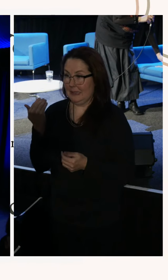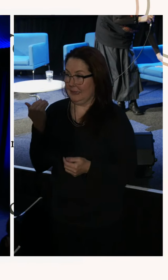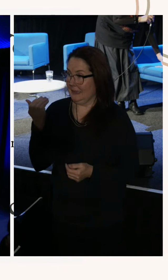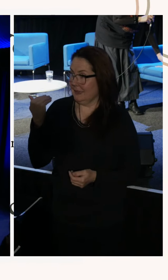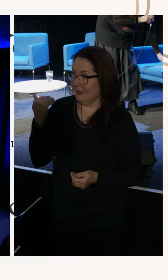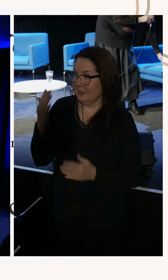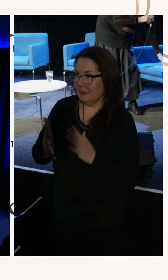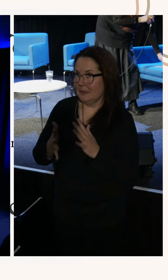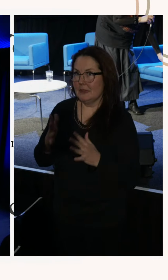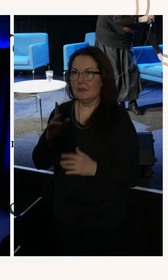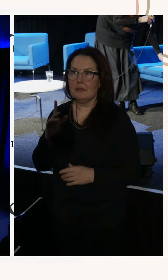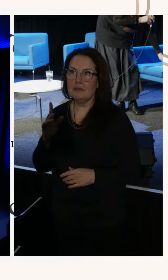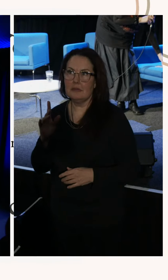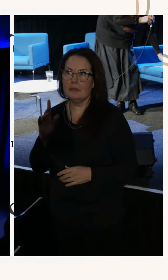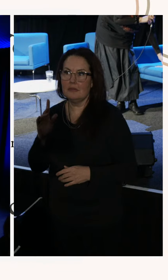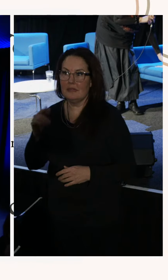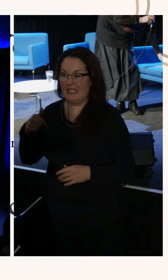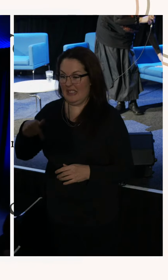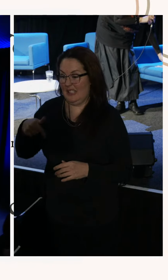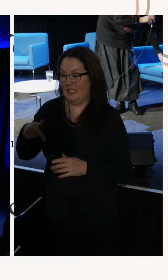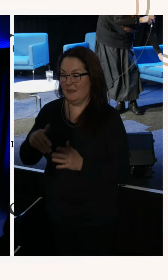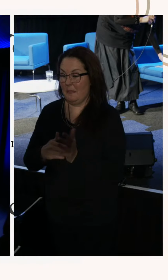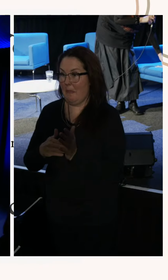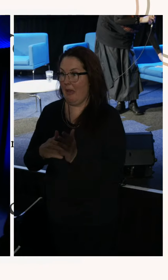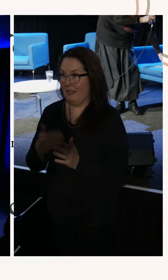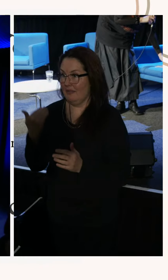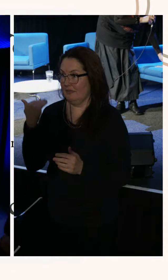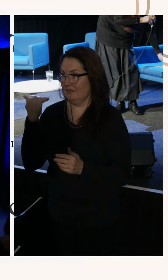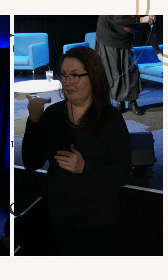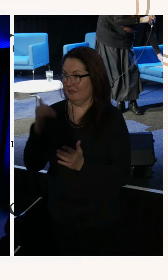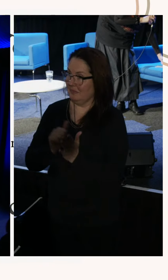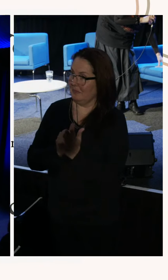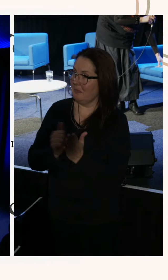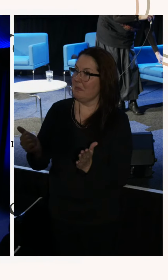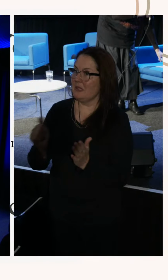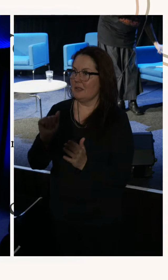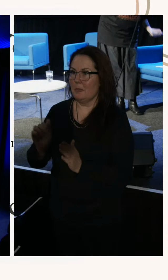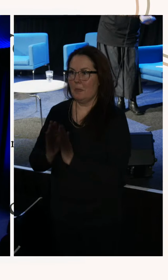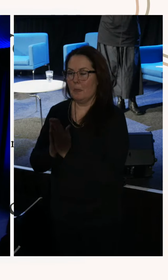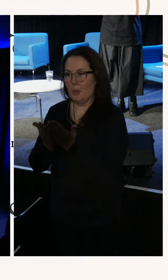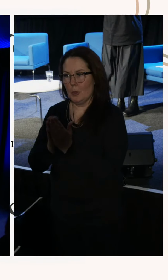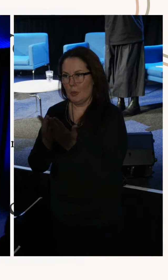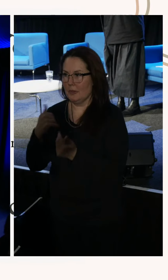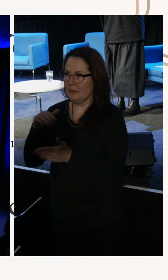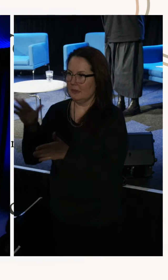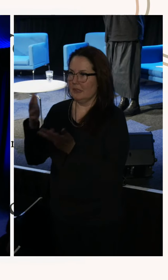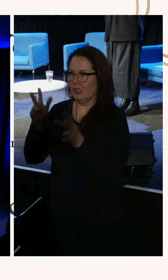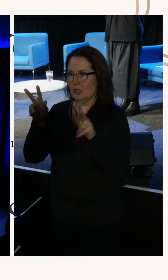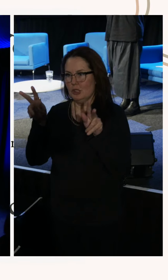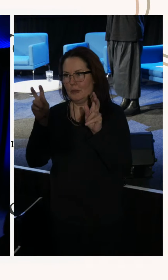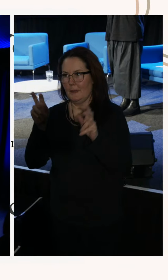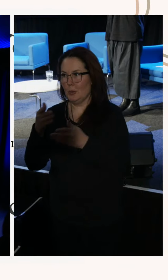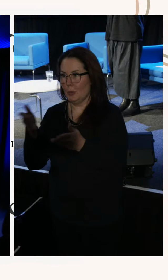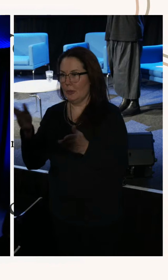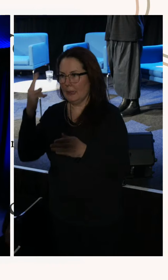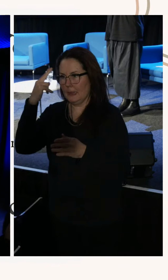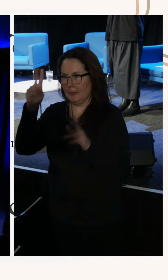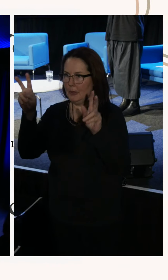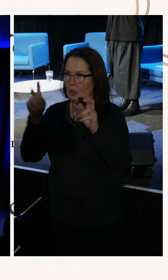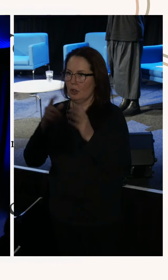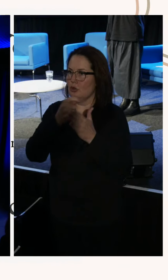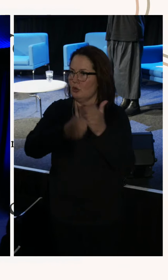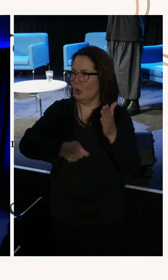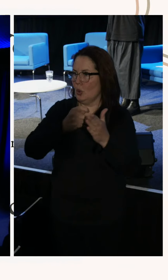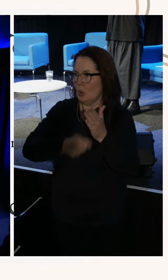mean within like this month, and I am getting the title for you now. It is called Cruel